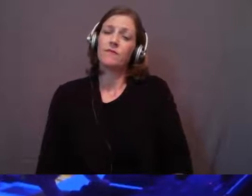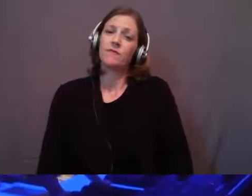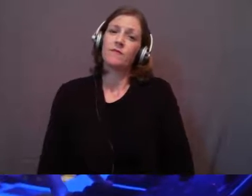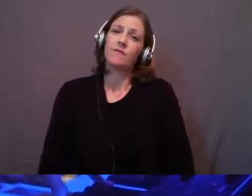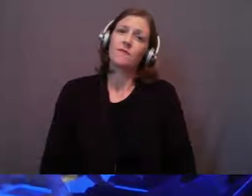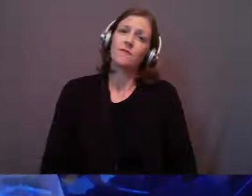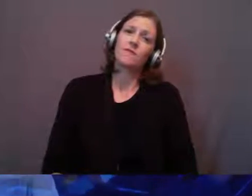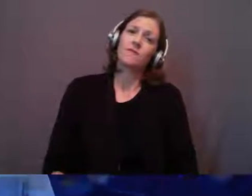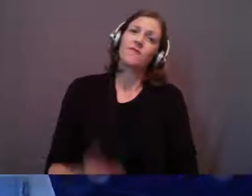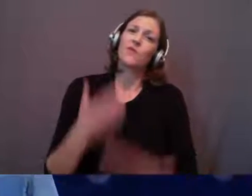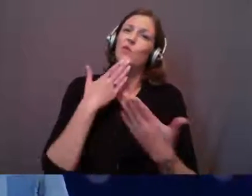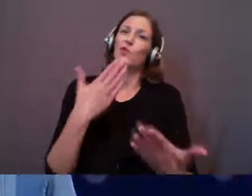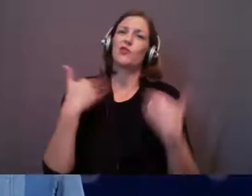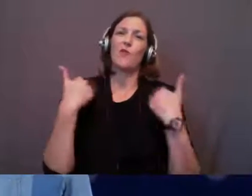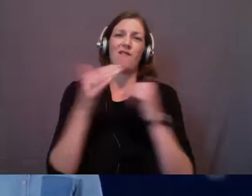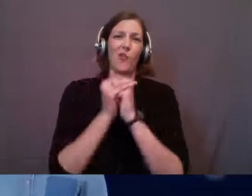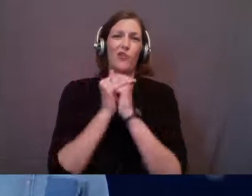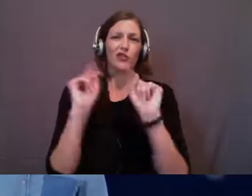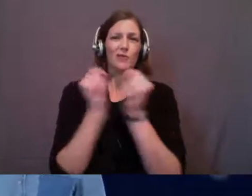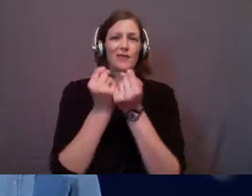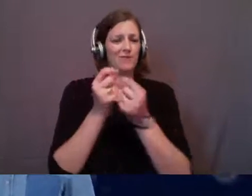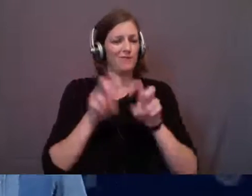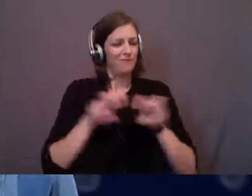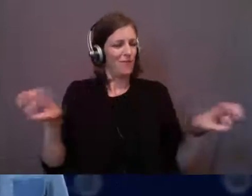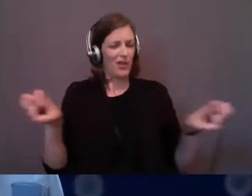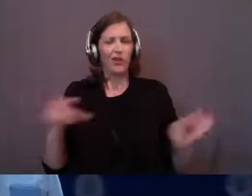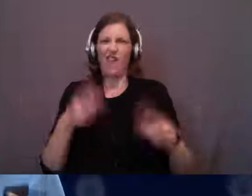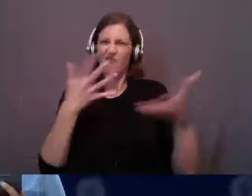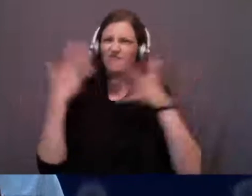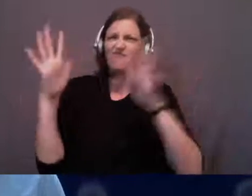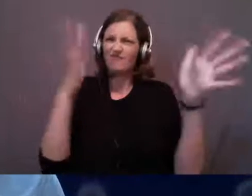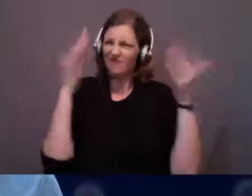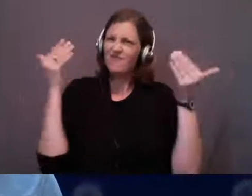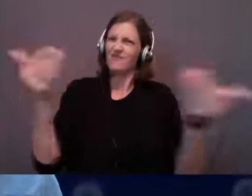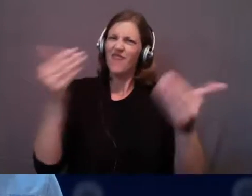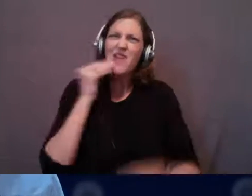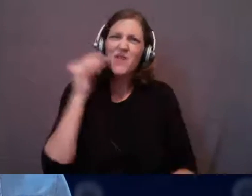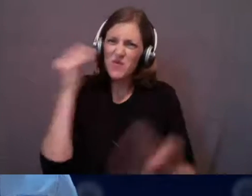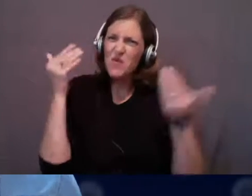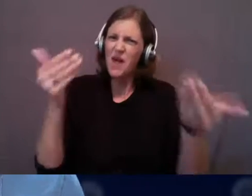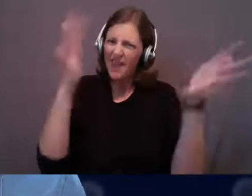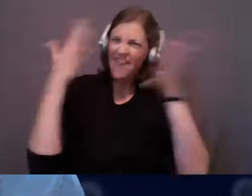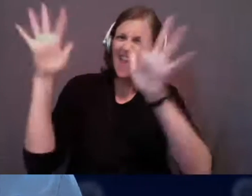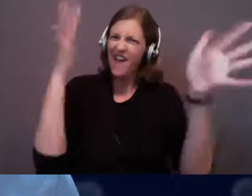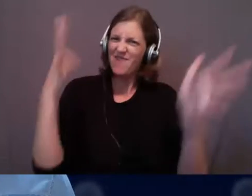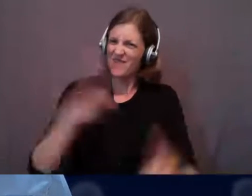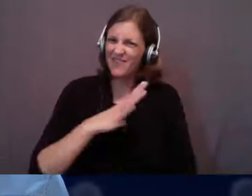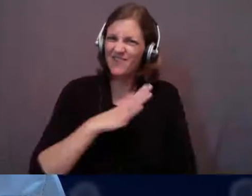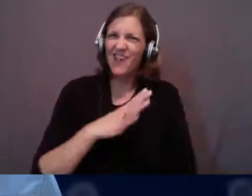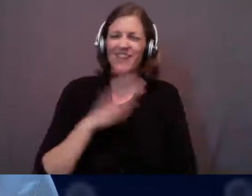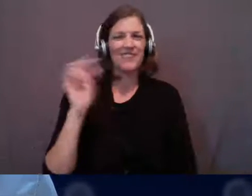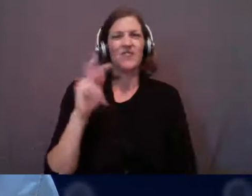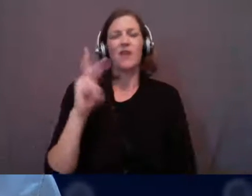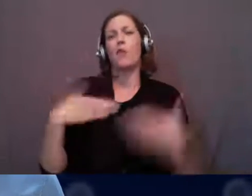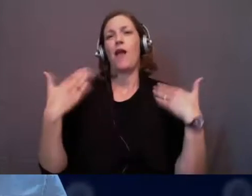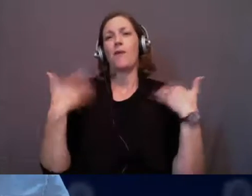so good to have the worship team back on the stage. And yeah, give it up. At home, go ahead and clap for them. It's okay. We're so glad they're with